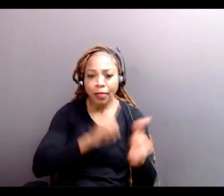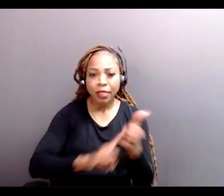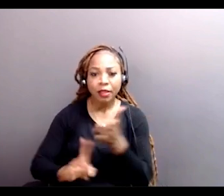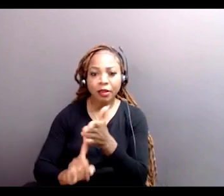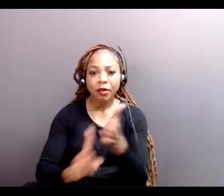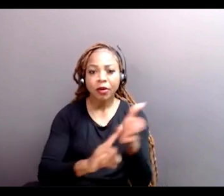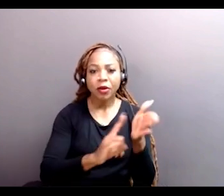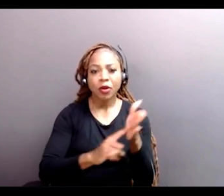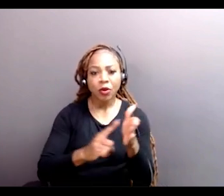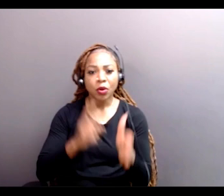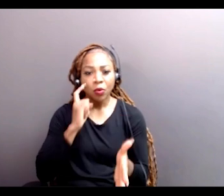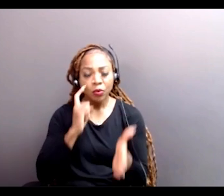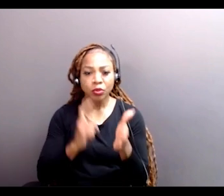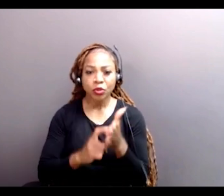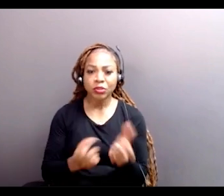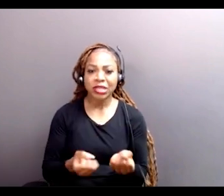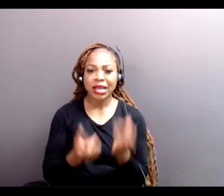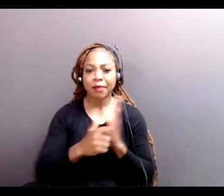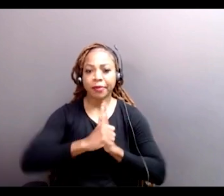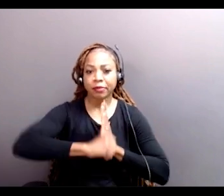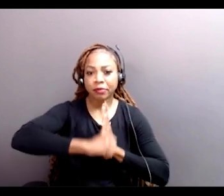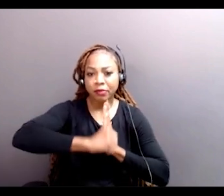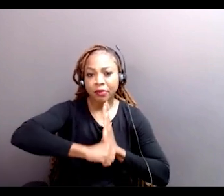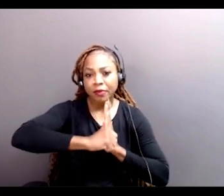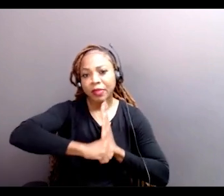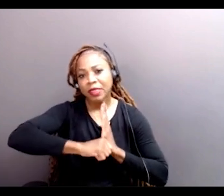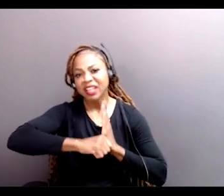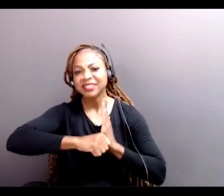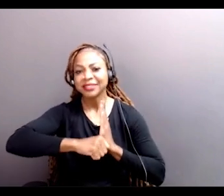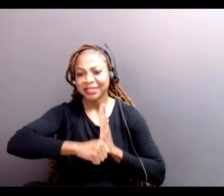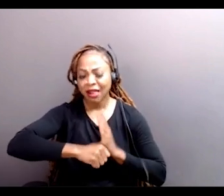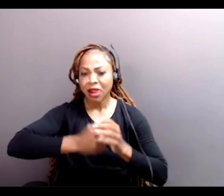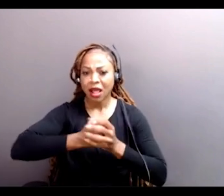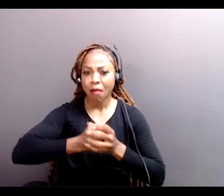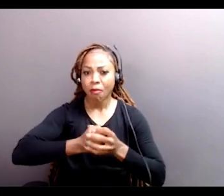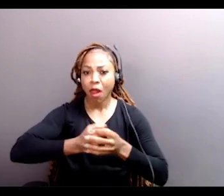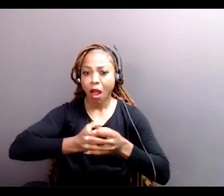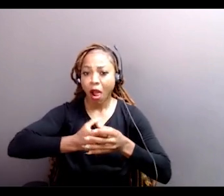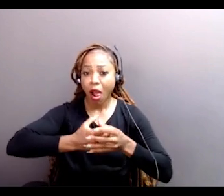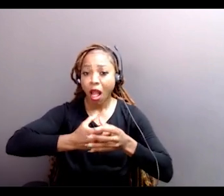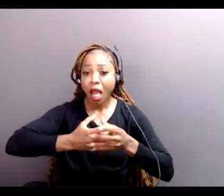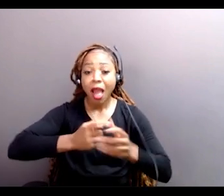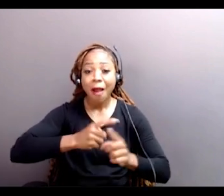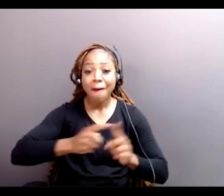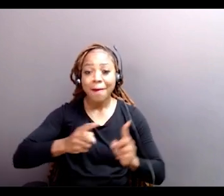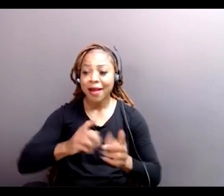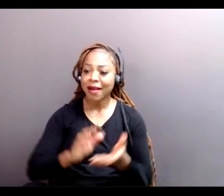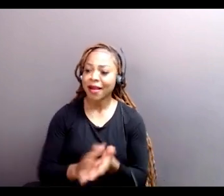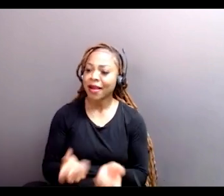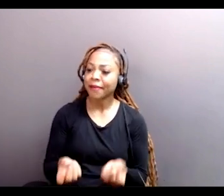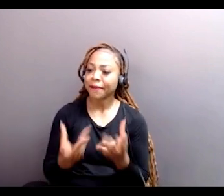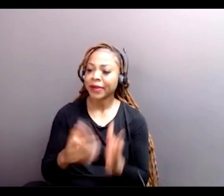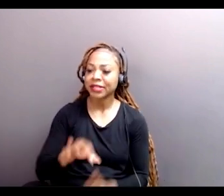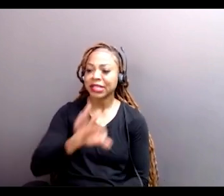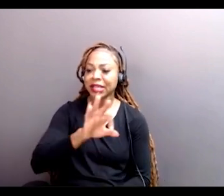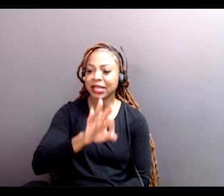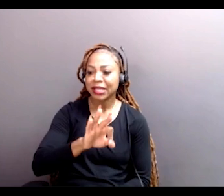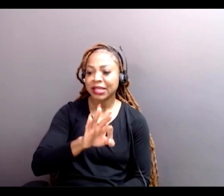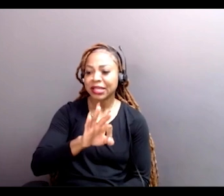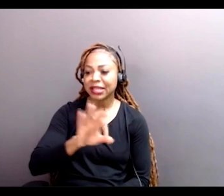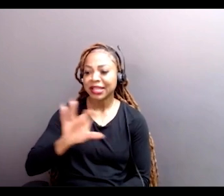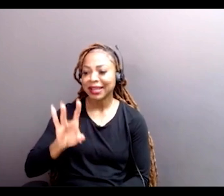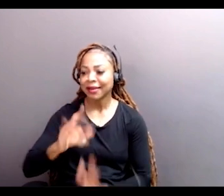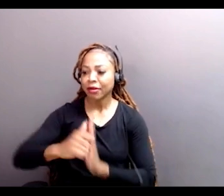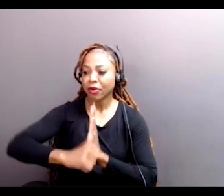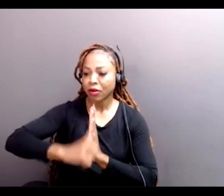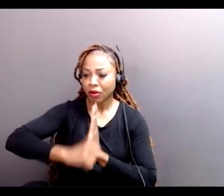the number of articles which were included just like increased quite exponentially. But we ended up with 98